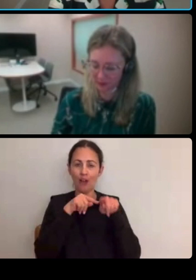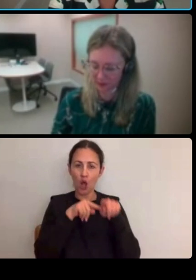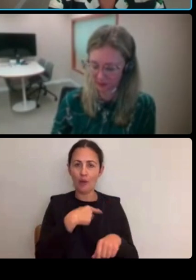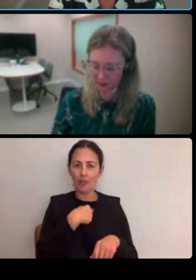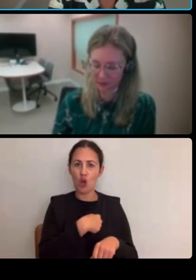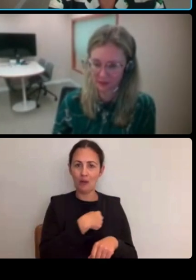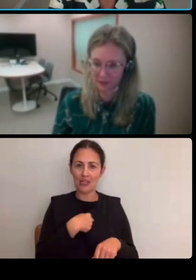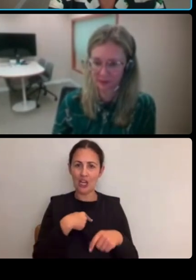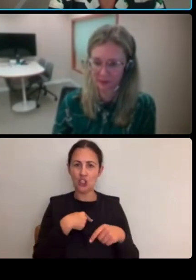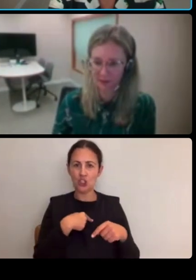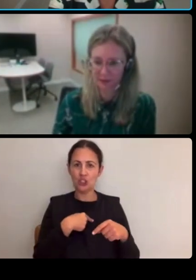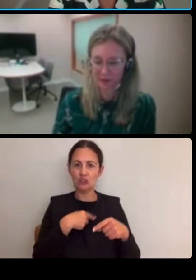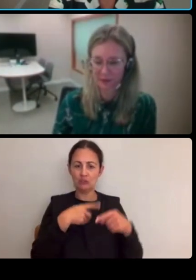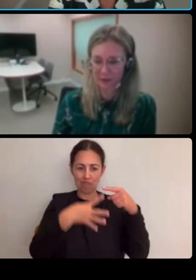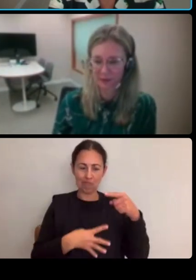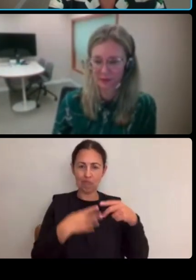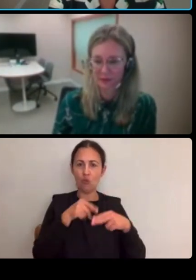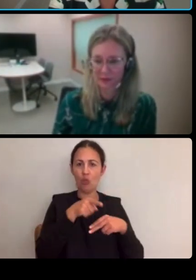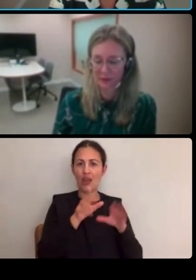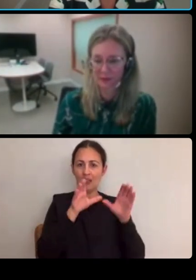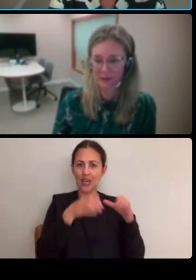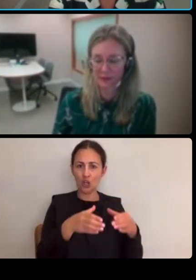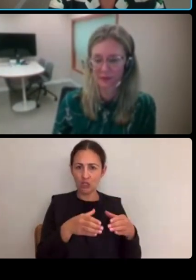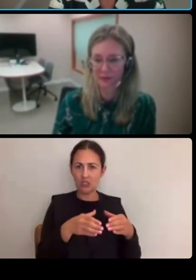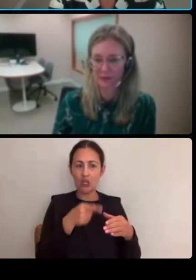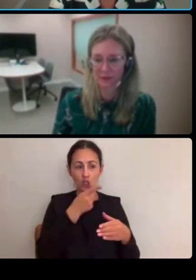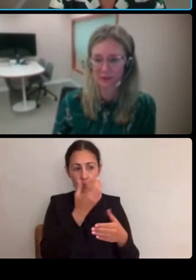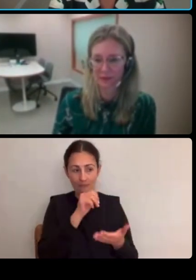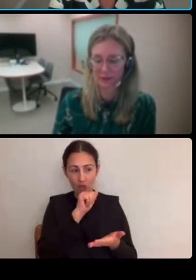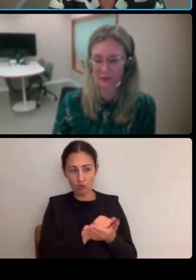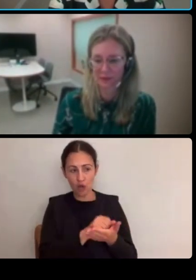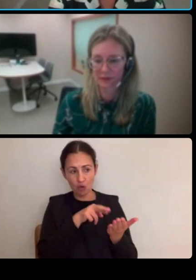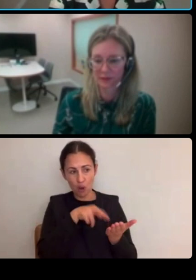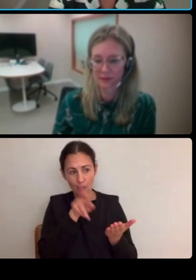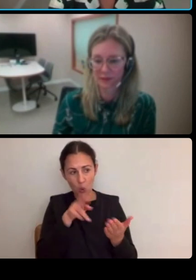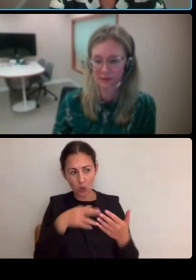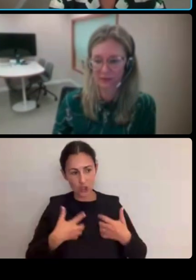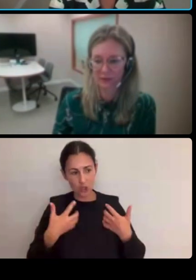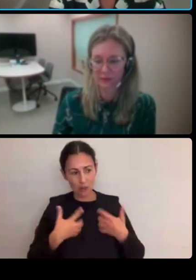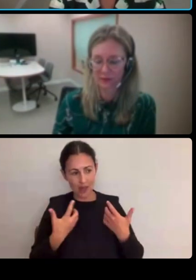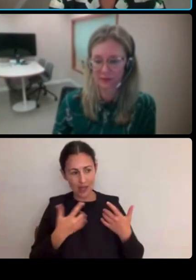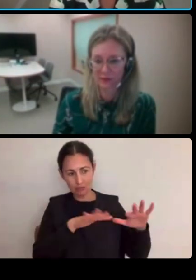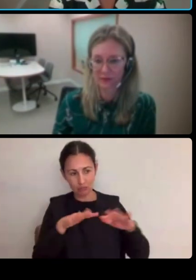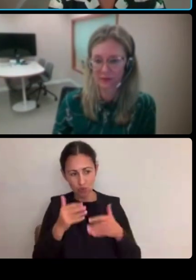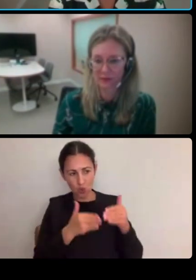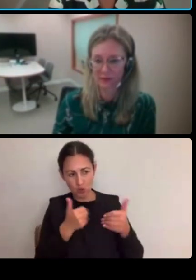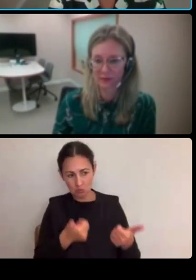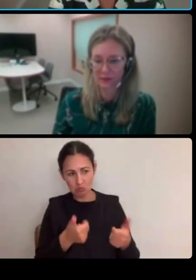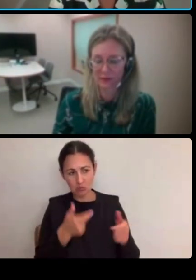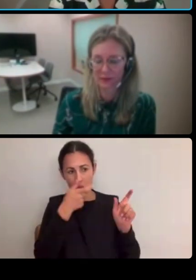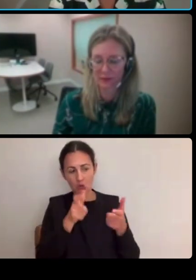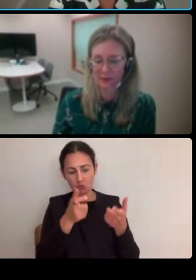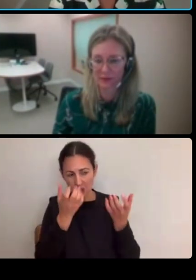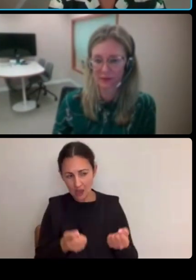obligations that are required to deliver those services, and you've got the right reporting and complaints in place. We've got the monitoring and